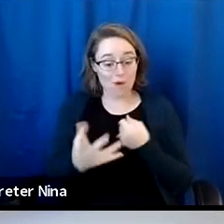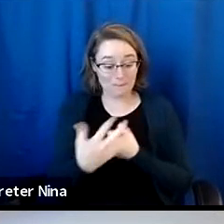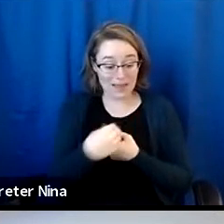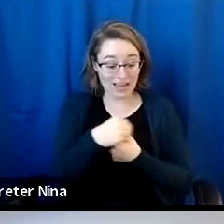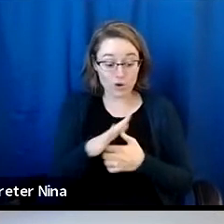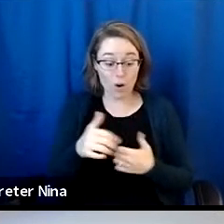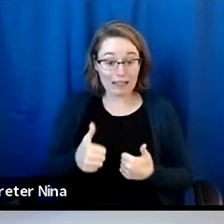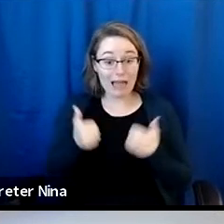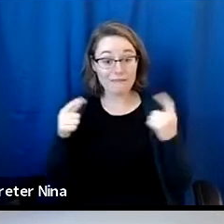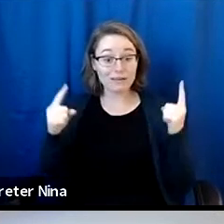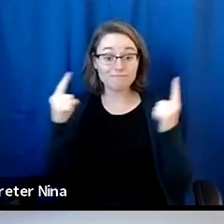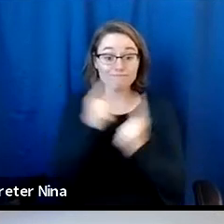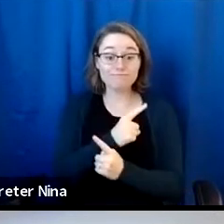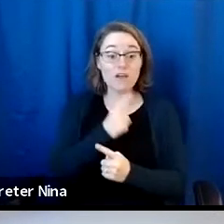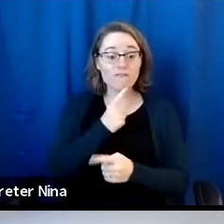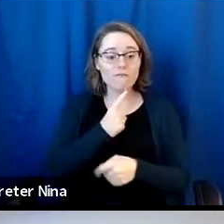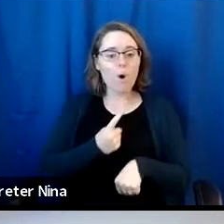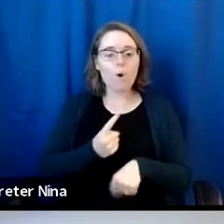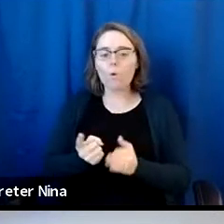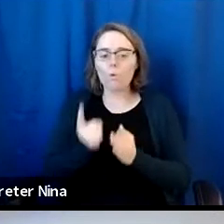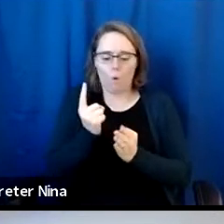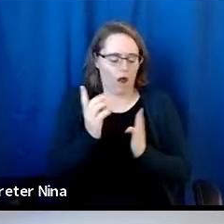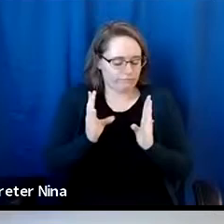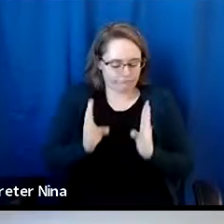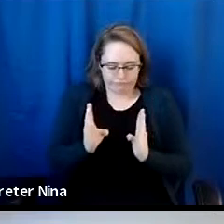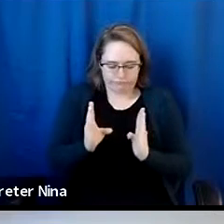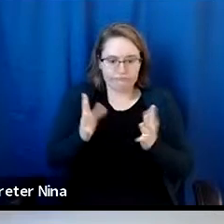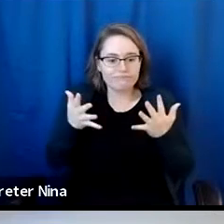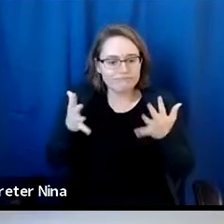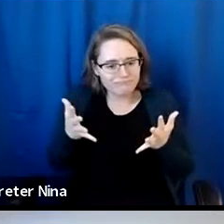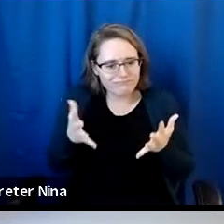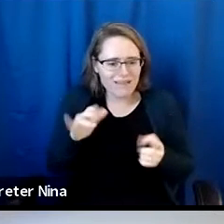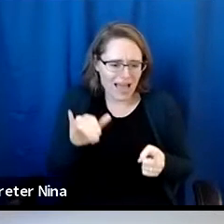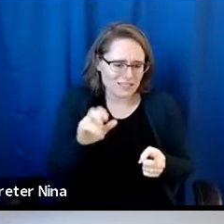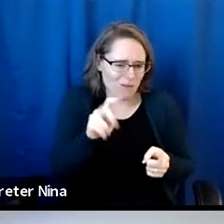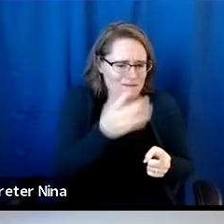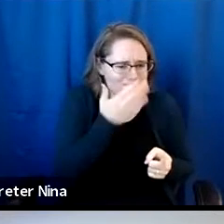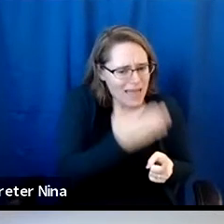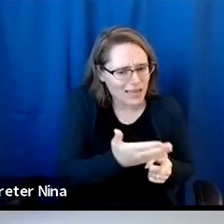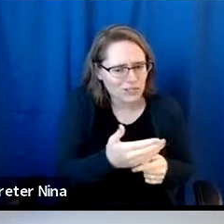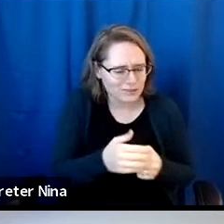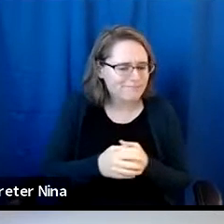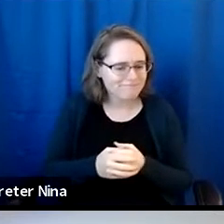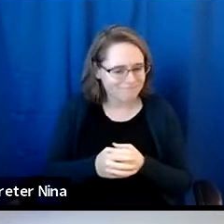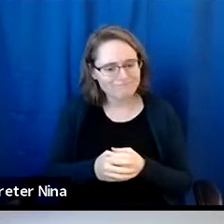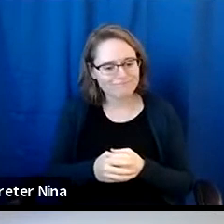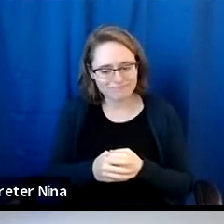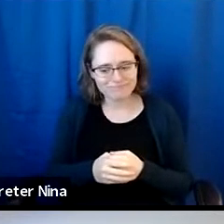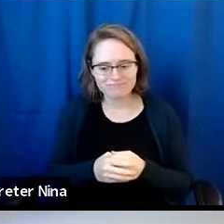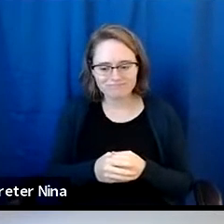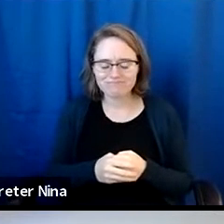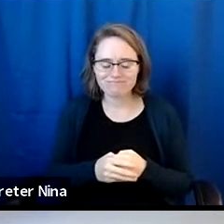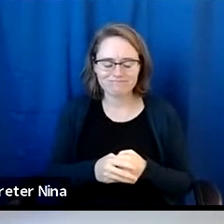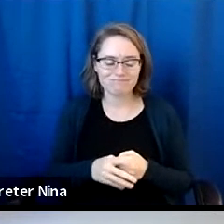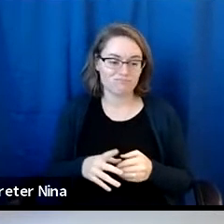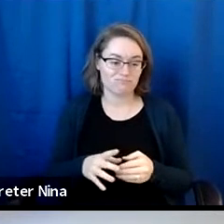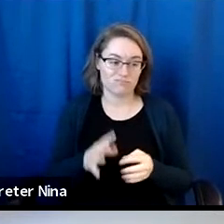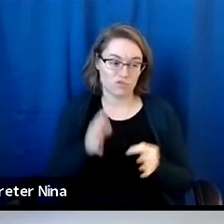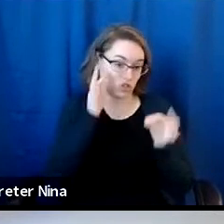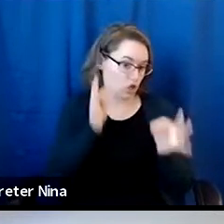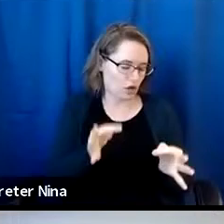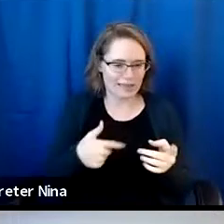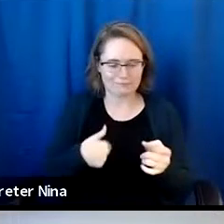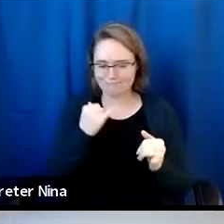crossing your path for a season, and that's okay. And thank you for sharing that, because that is certainly something that I've gone